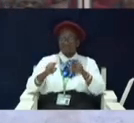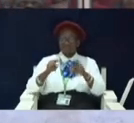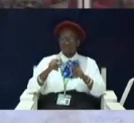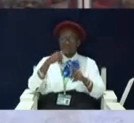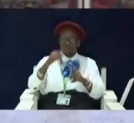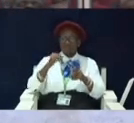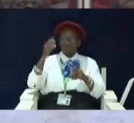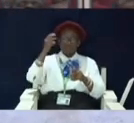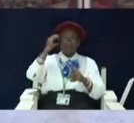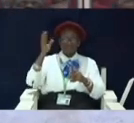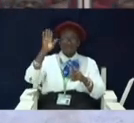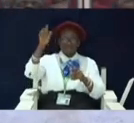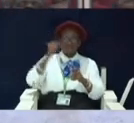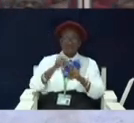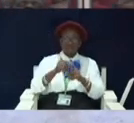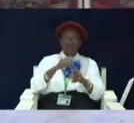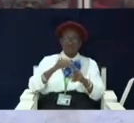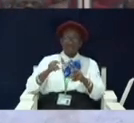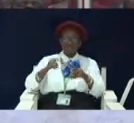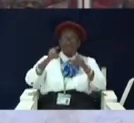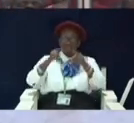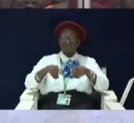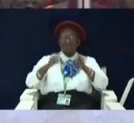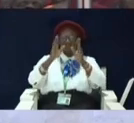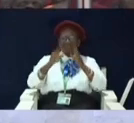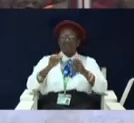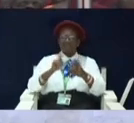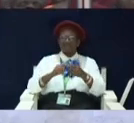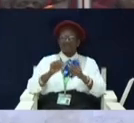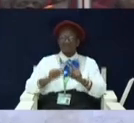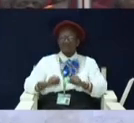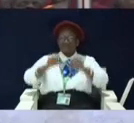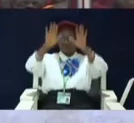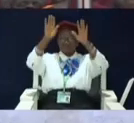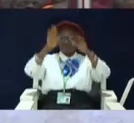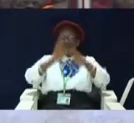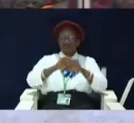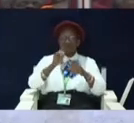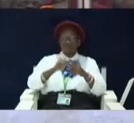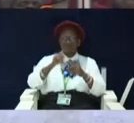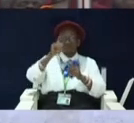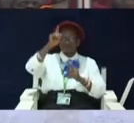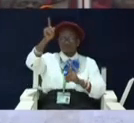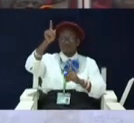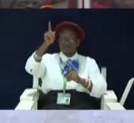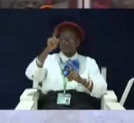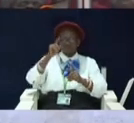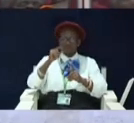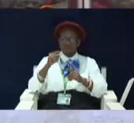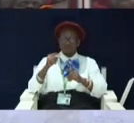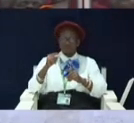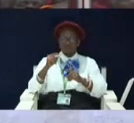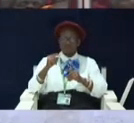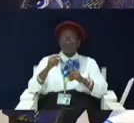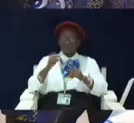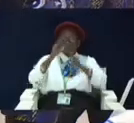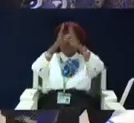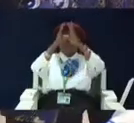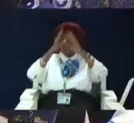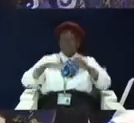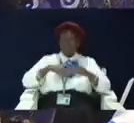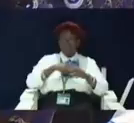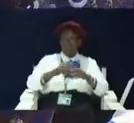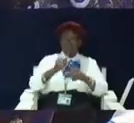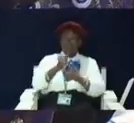word and decided to surrender to you. A dúpẹ́ fún àwọn tí wọ́n gbọ́ ọ̀rọ̀ yìí, tí wọ́n sì pinnu láti fi ayé wọn fún yín. Father, please receive them. Bàbá,